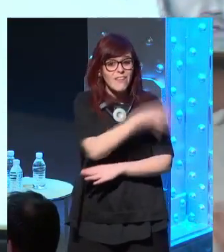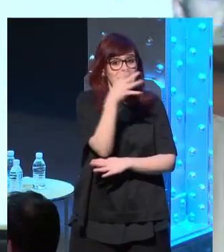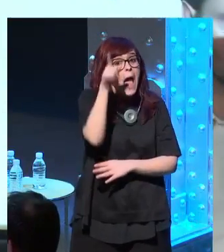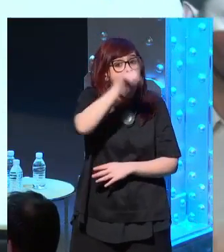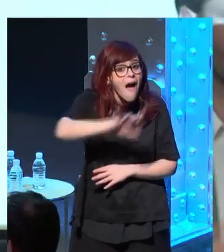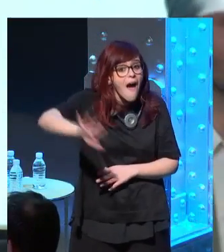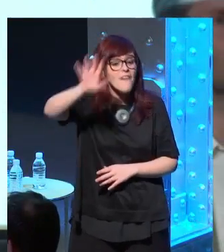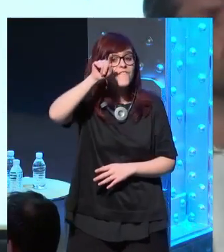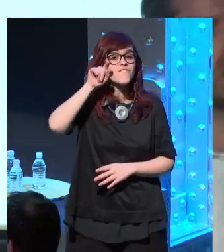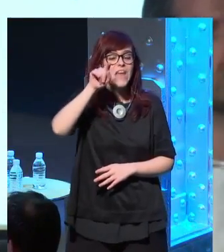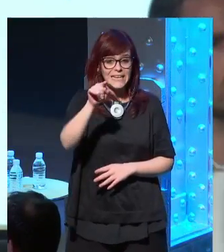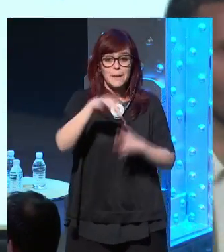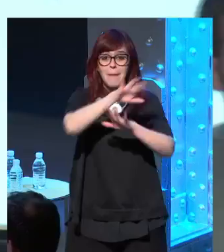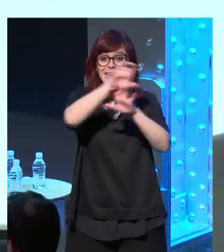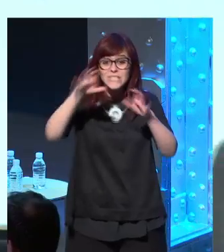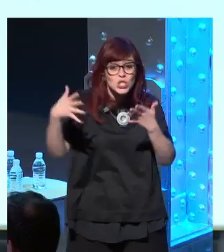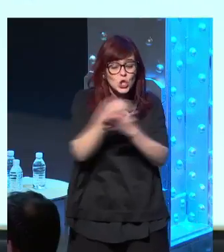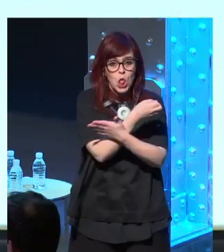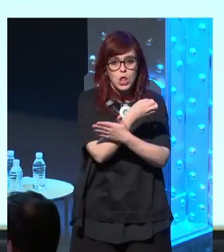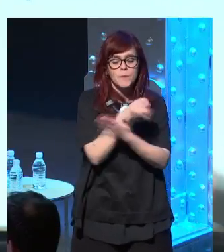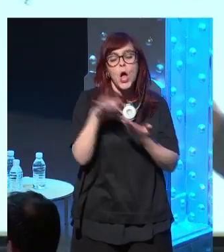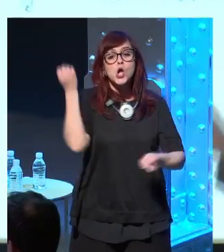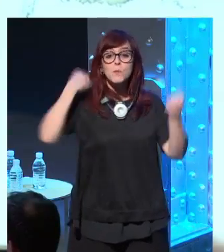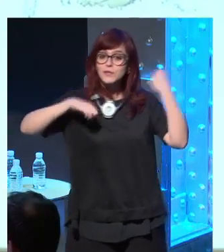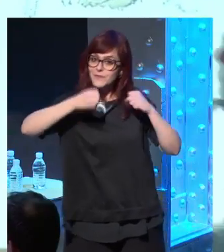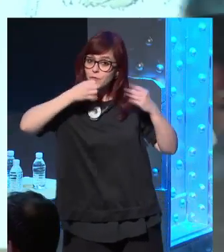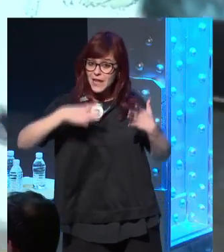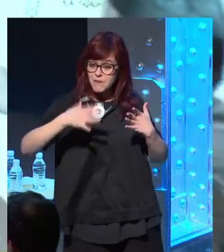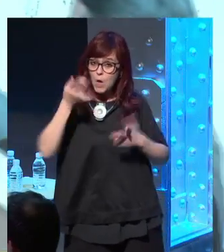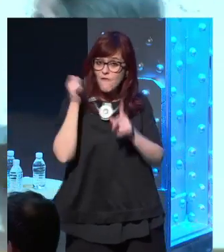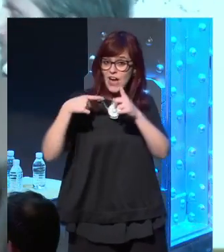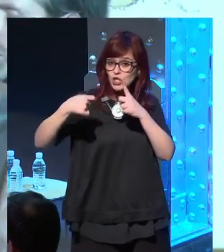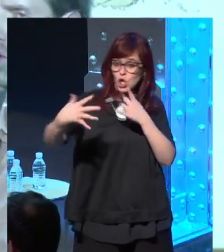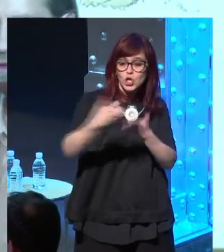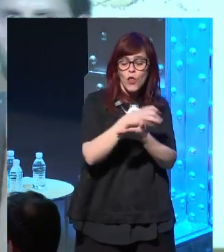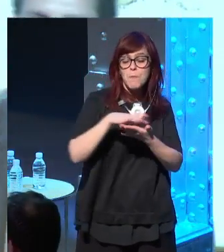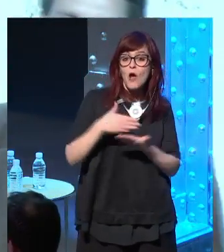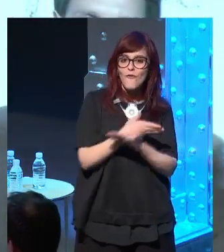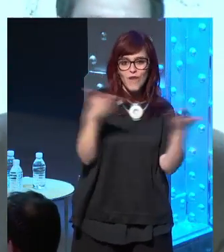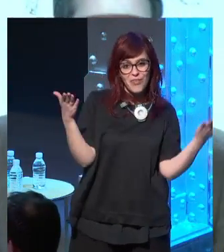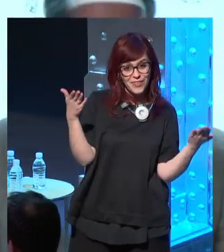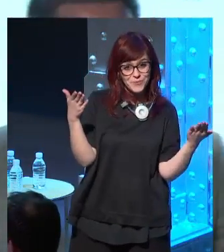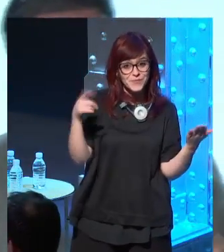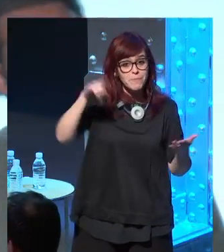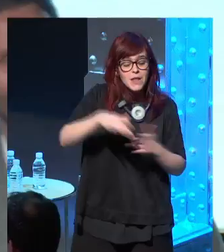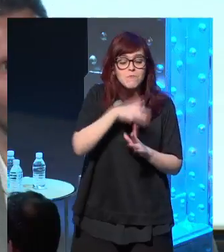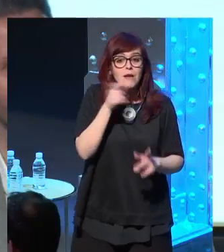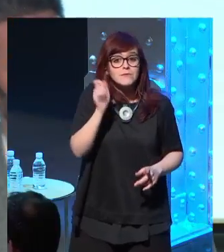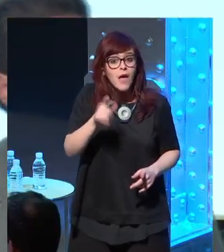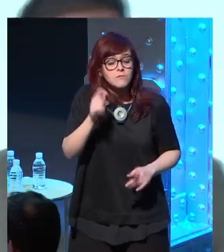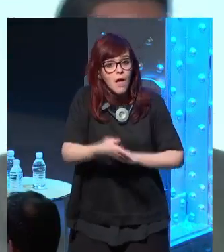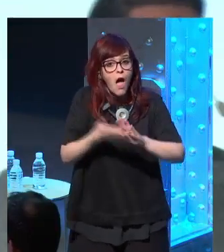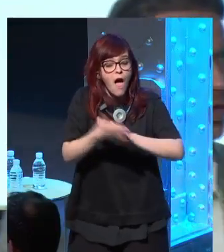that all the Nordic countries do well on all of these. Trust is often also mentioned as the sort of